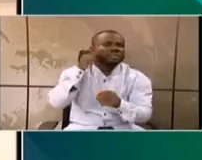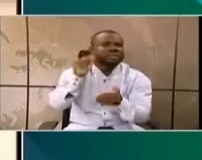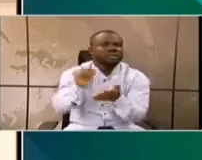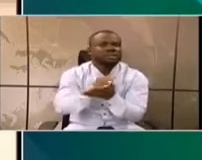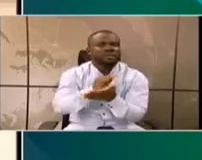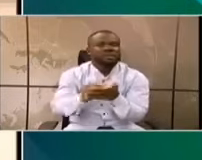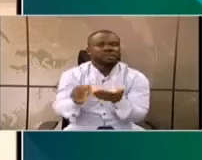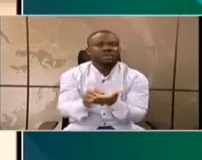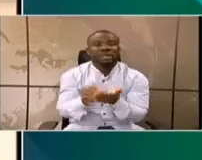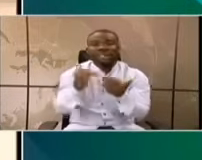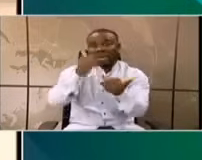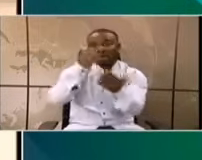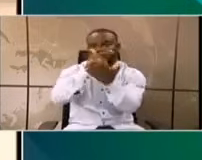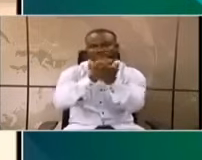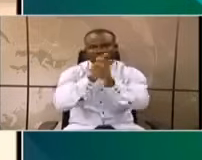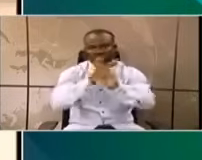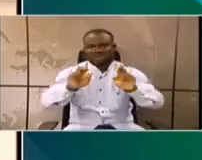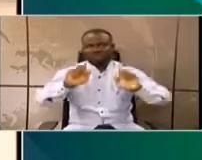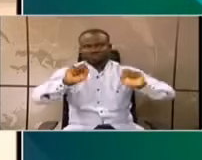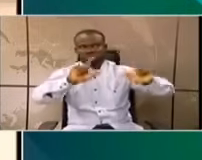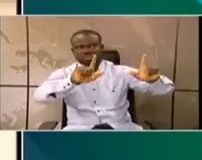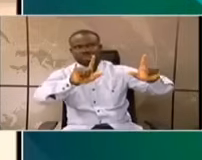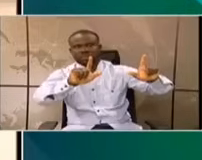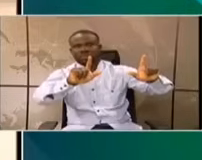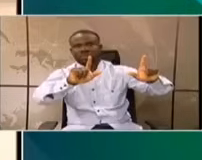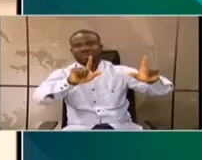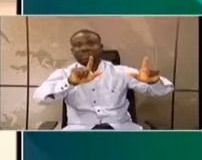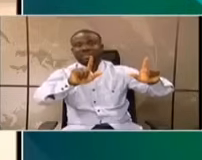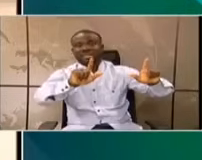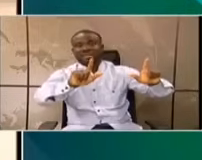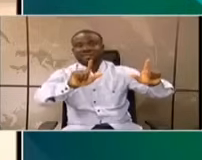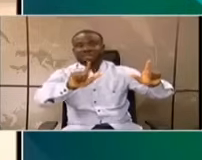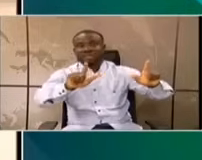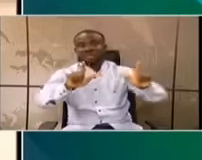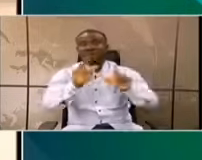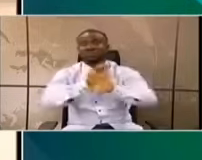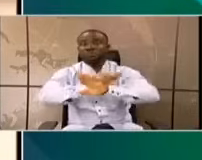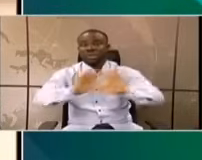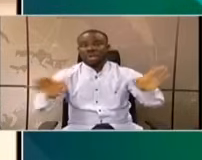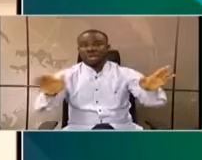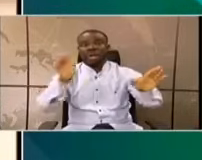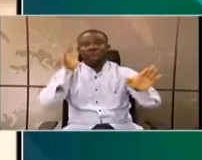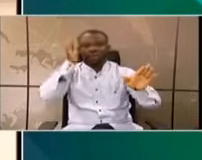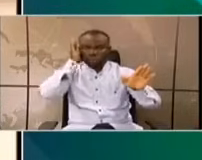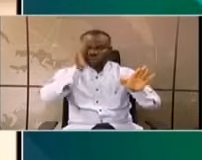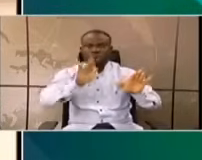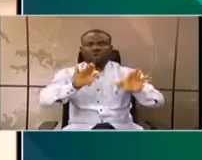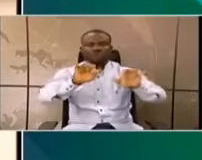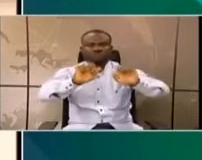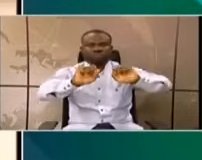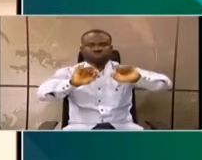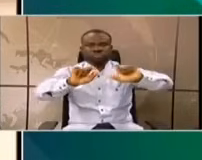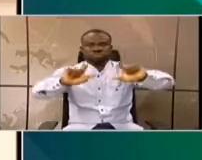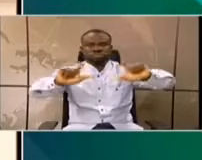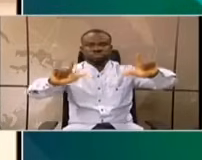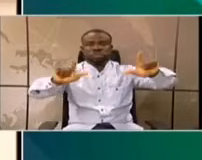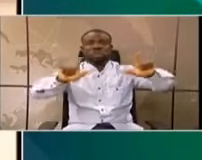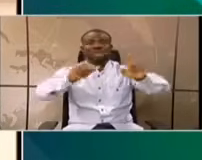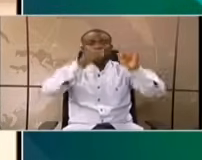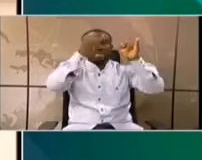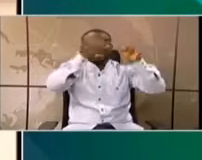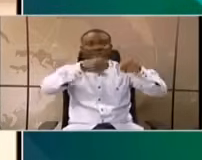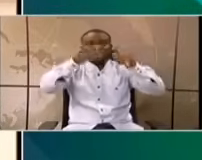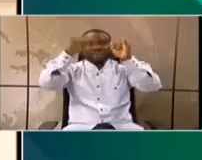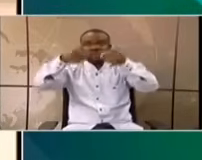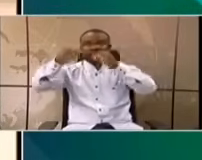Afei! Falest at all! Ojai! Ojai! We are! Let me zoom into individuals! Member